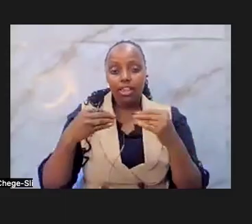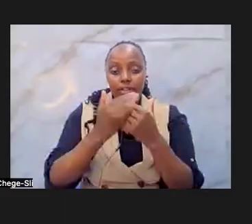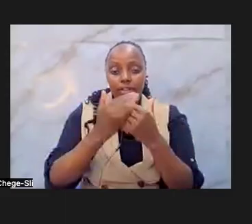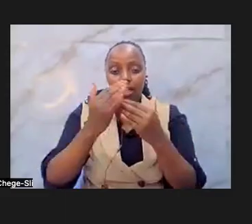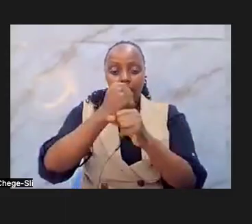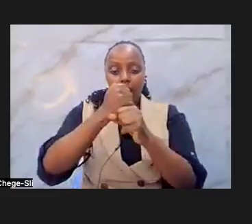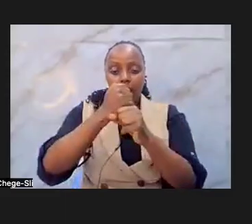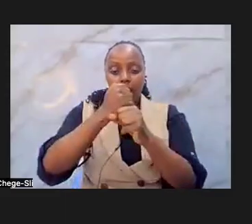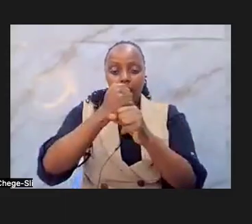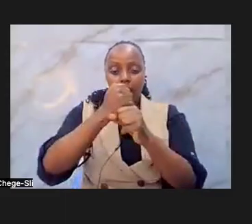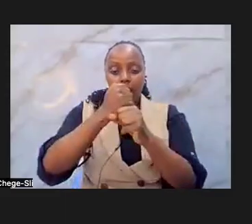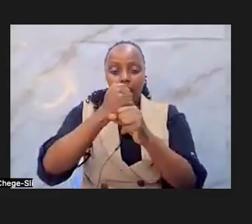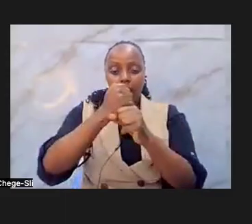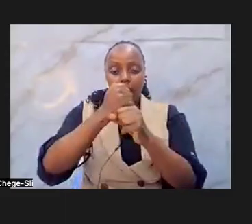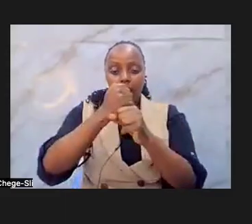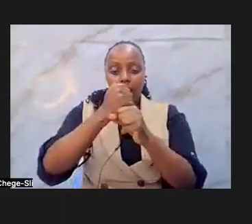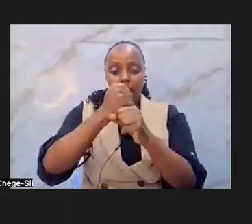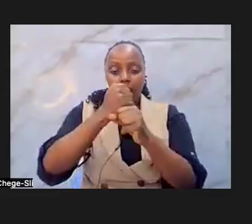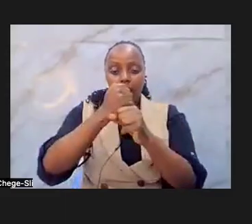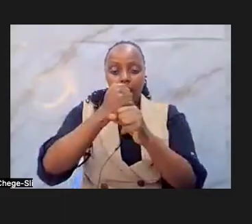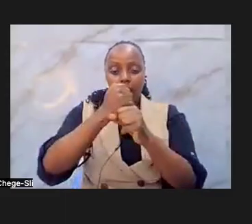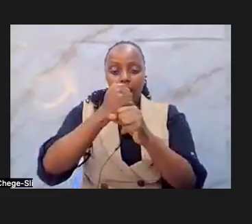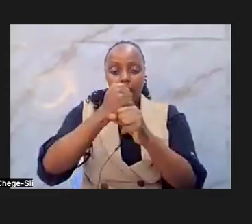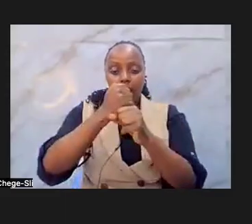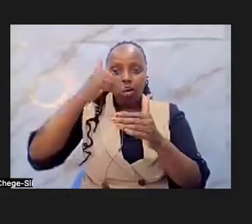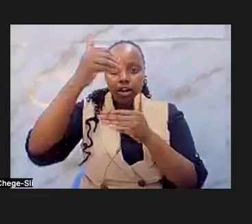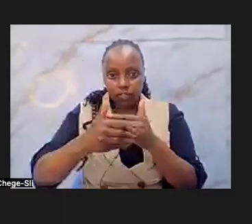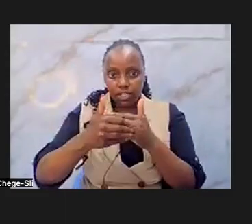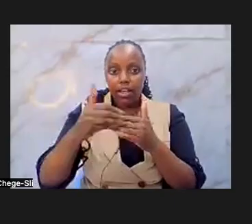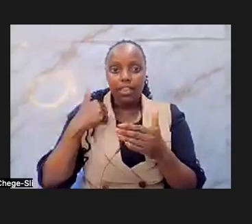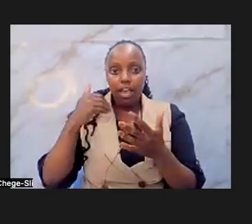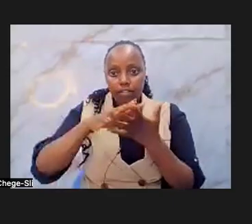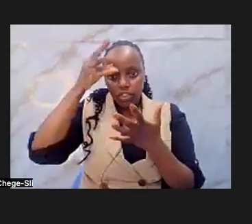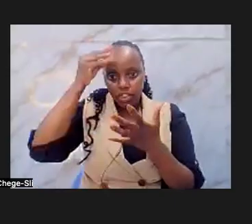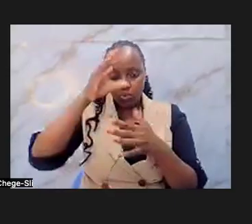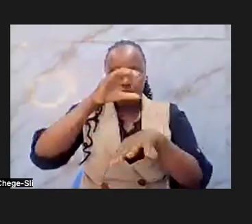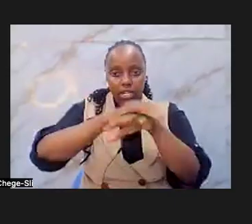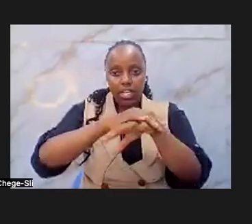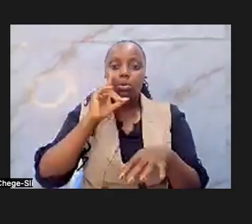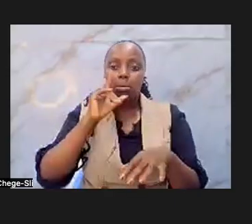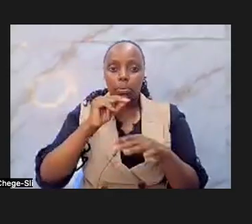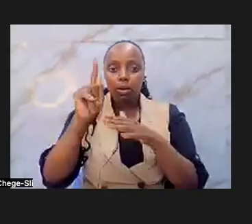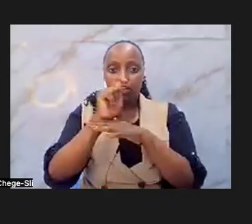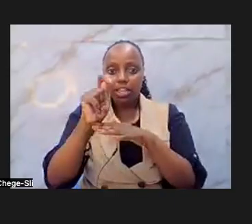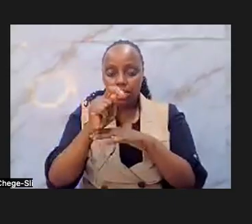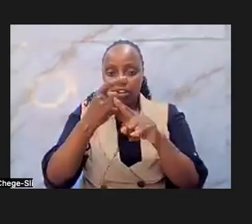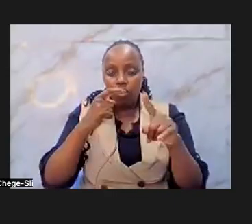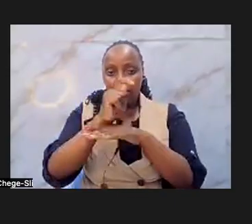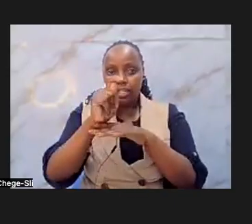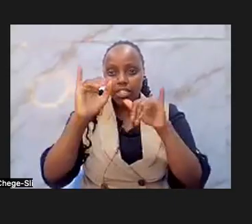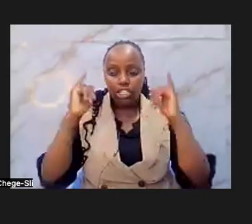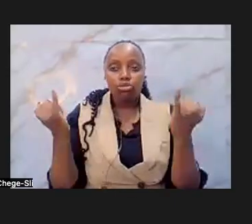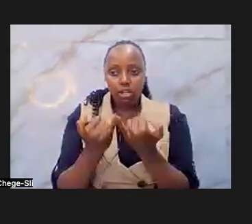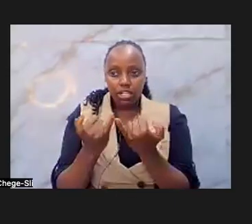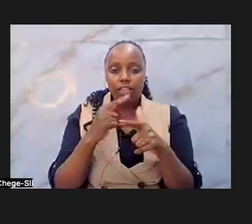the students have attained the training from the training institutions, they are able to be placed at the facility